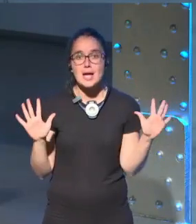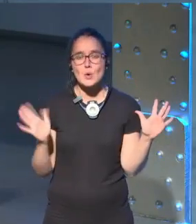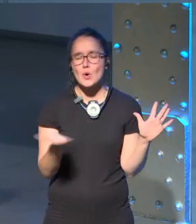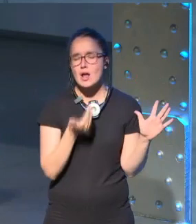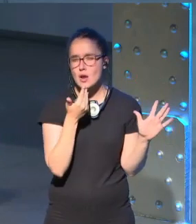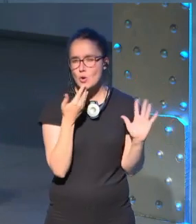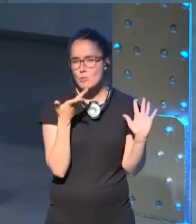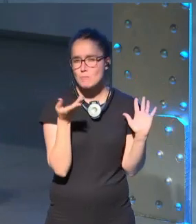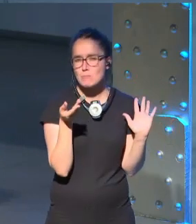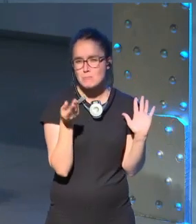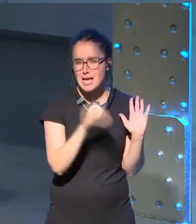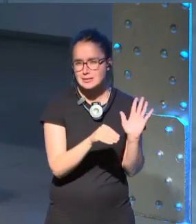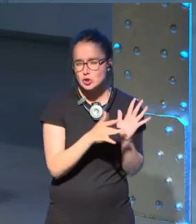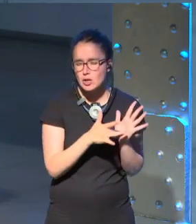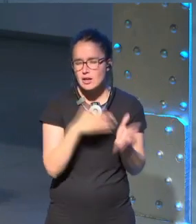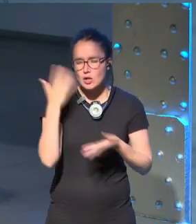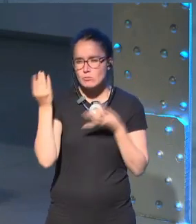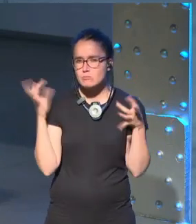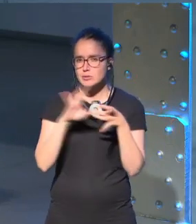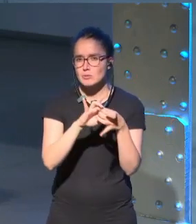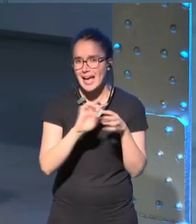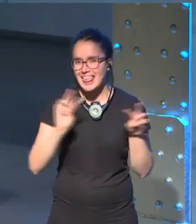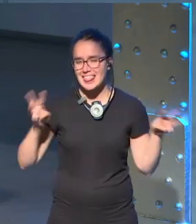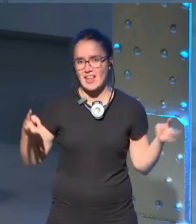and I think it has something to do with the internet.